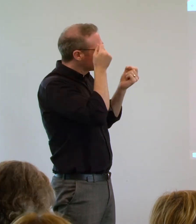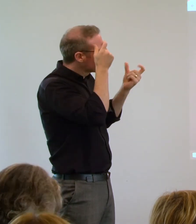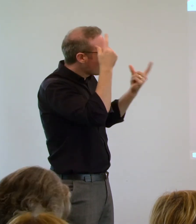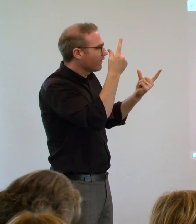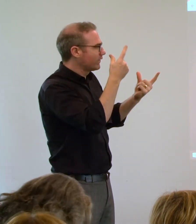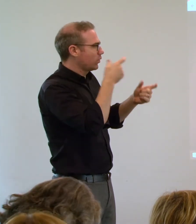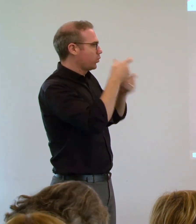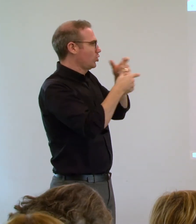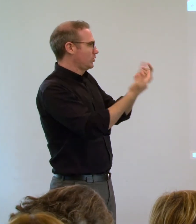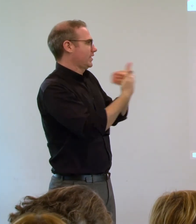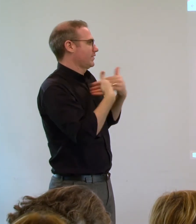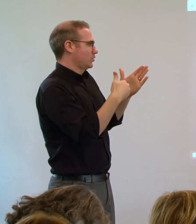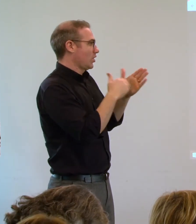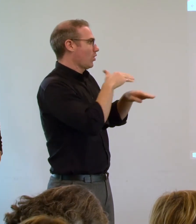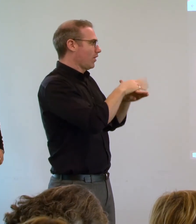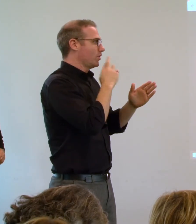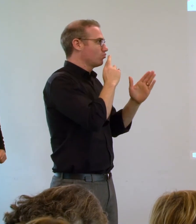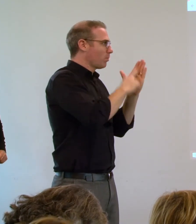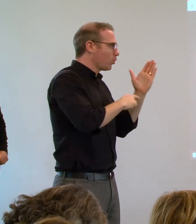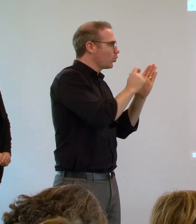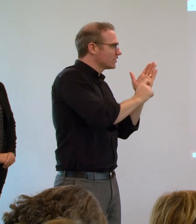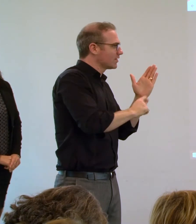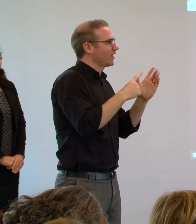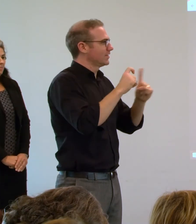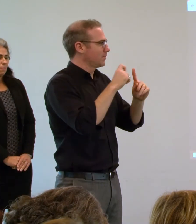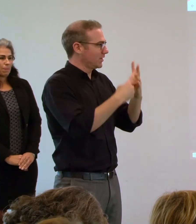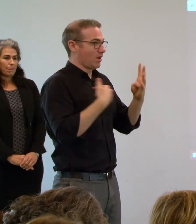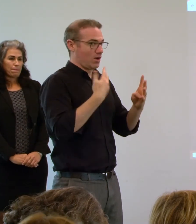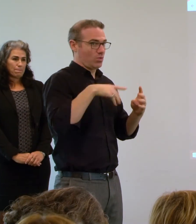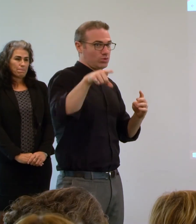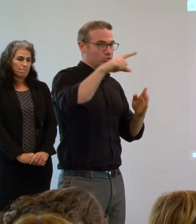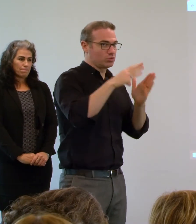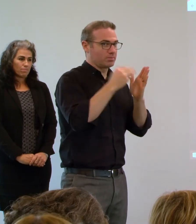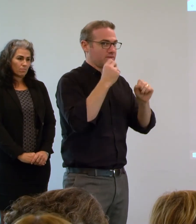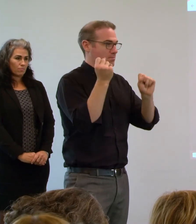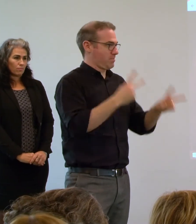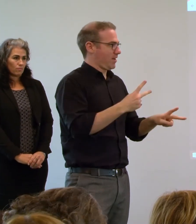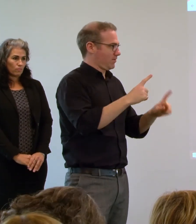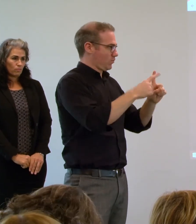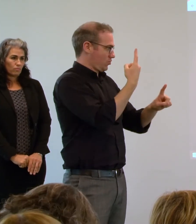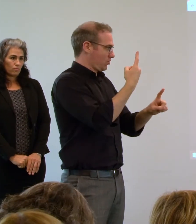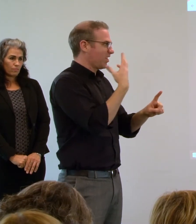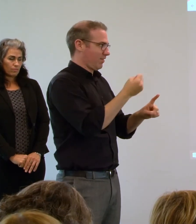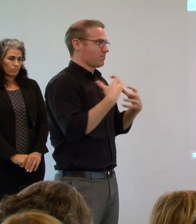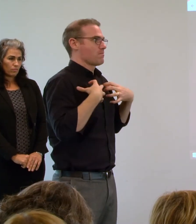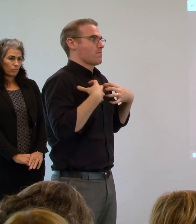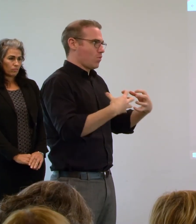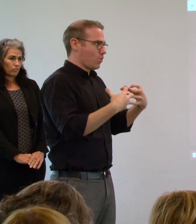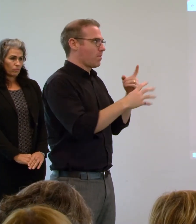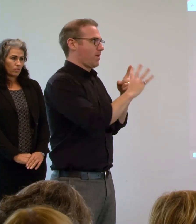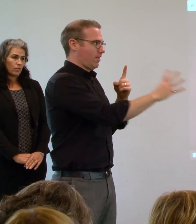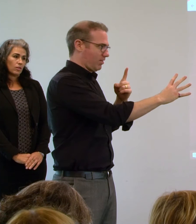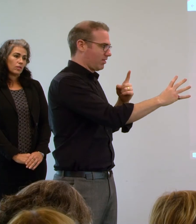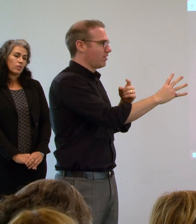us today into reporting of disability. I want the students to come back at 1 o'clock. We've got more panels, and those